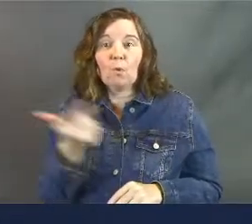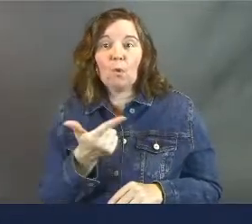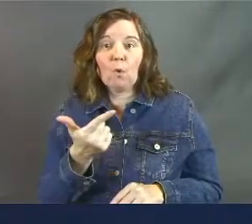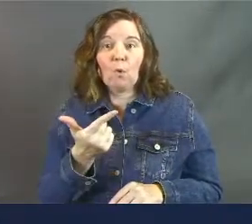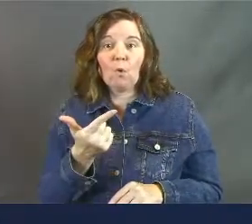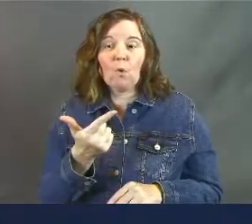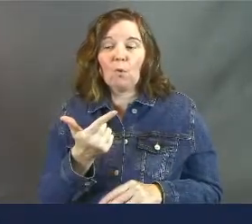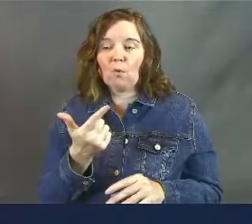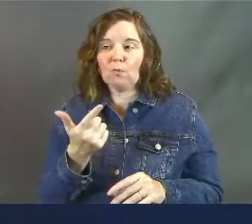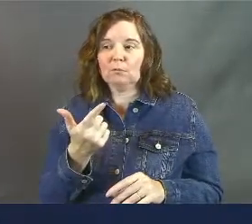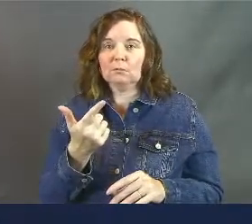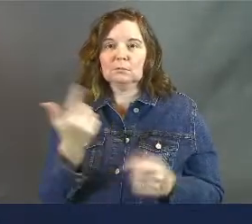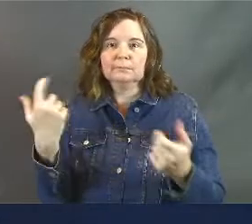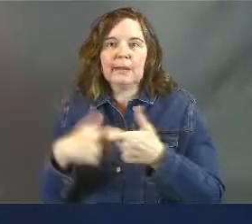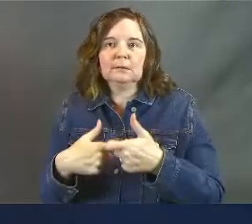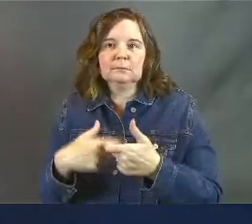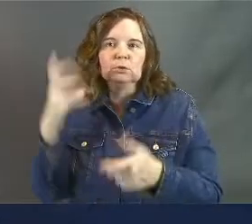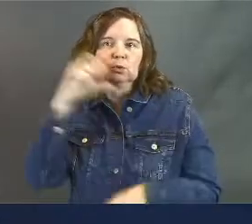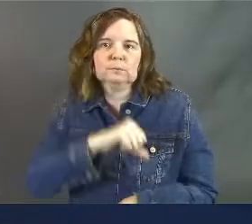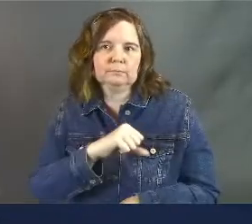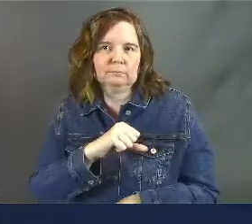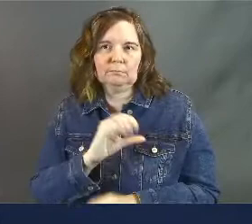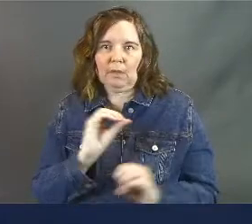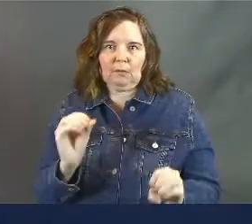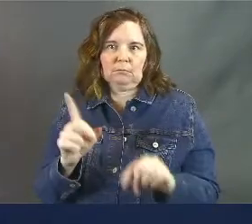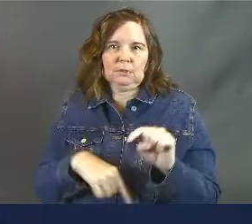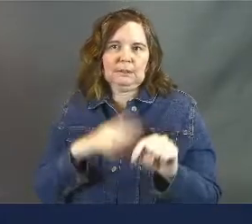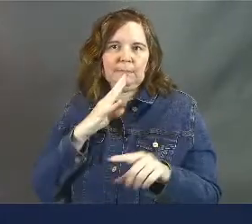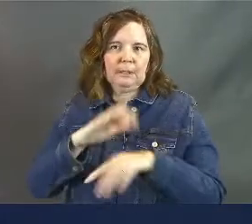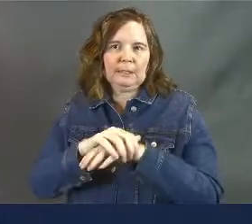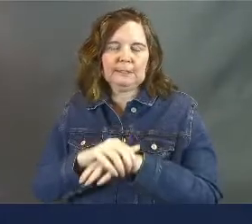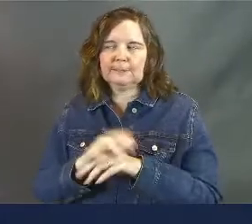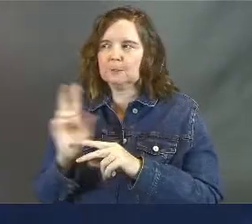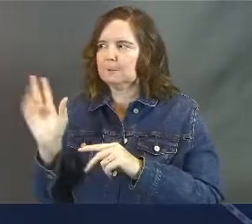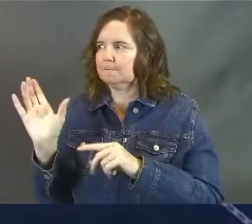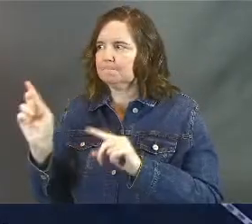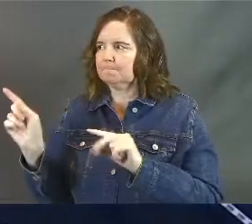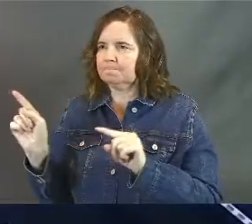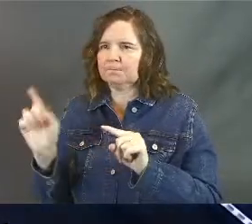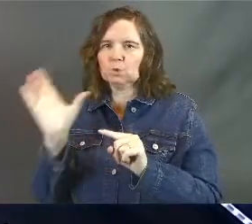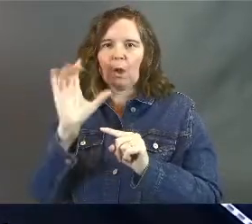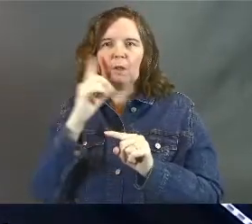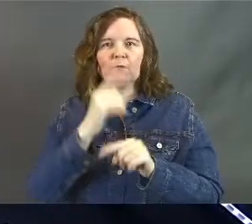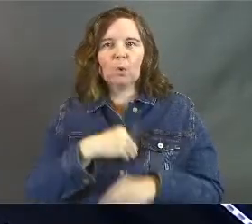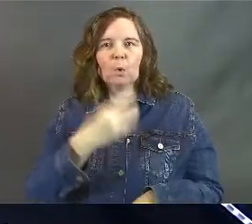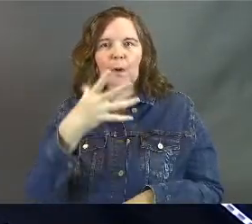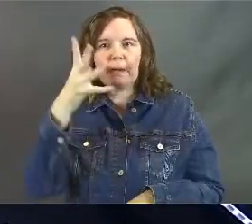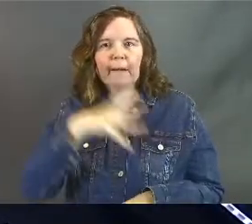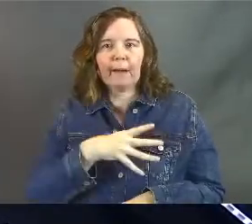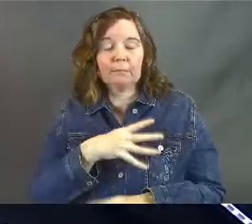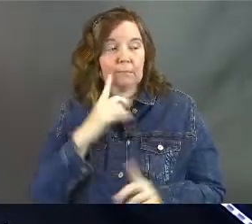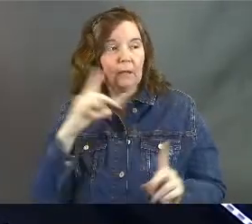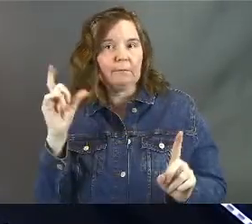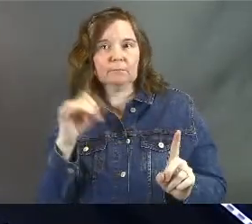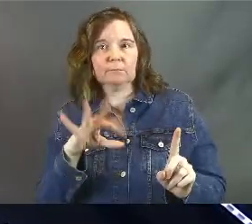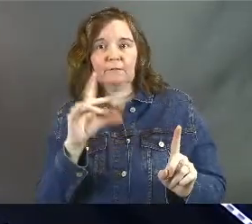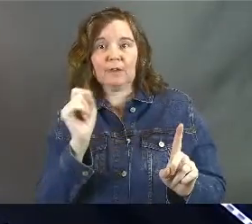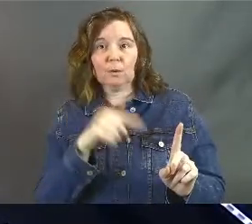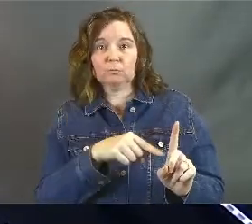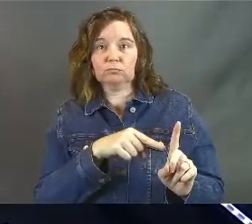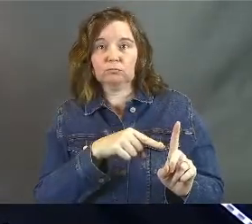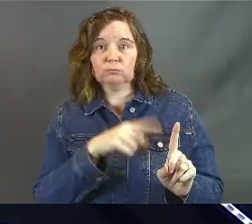of the Latino people there could speak English. And I went looking for a white guy. And there was a white guy on the